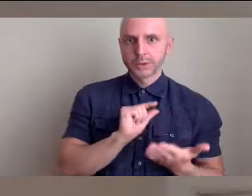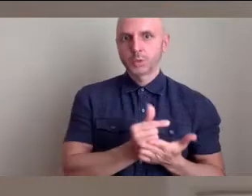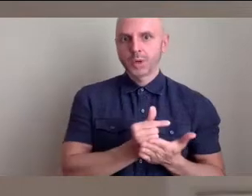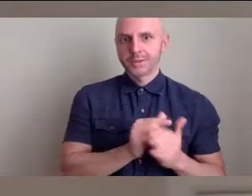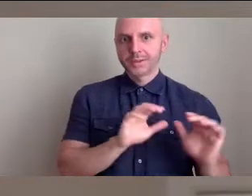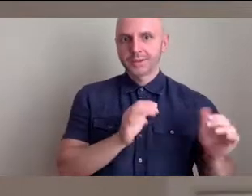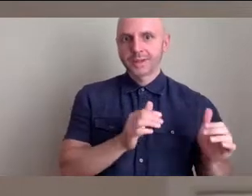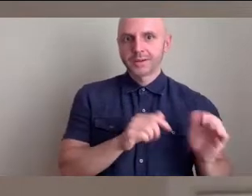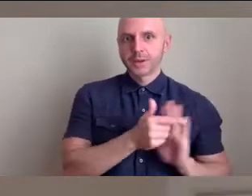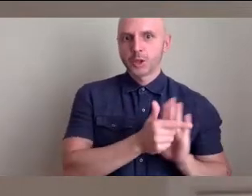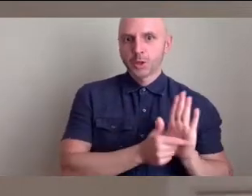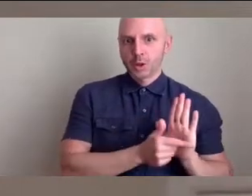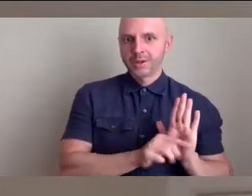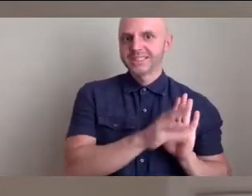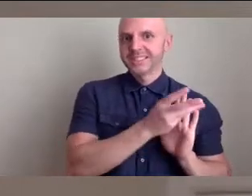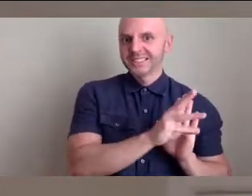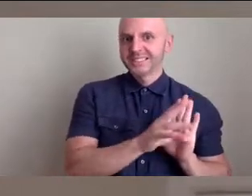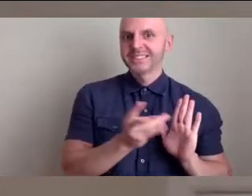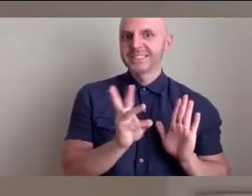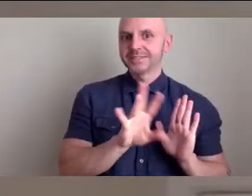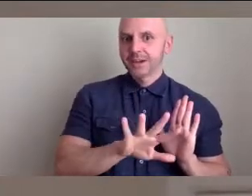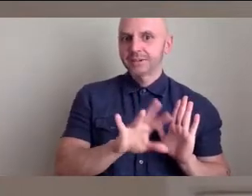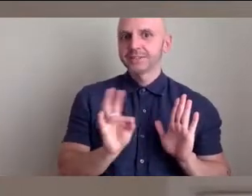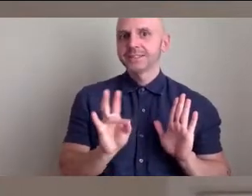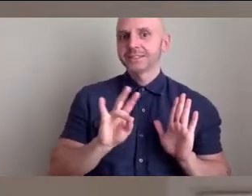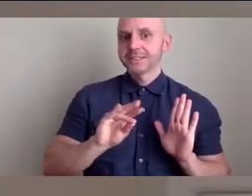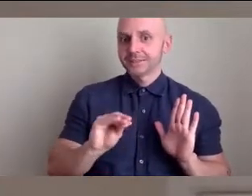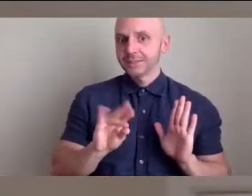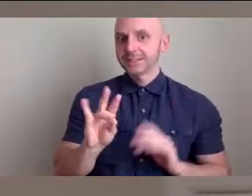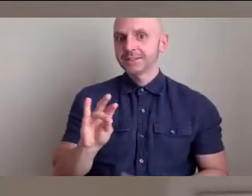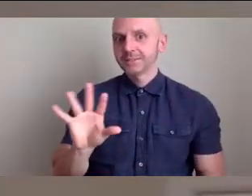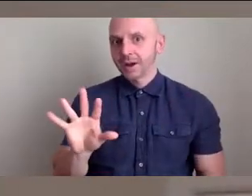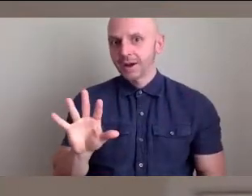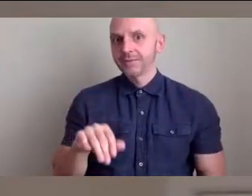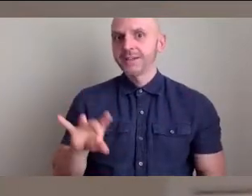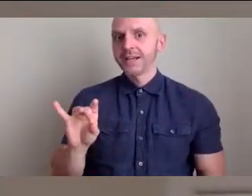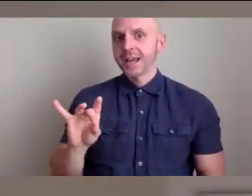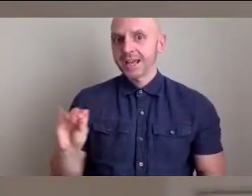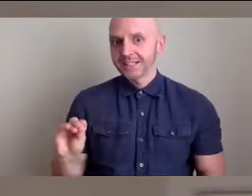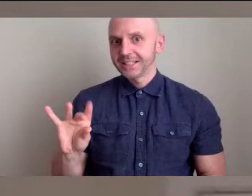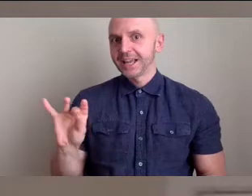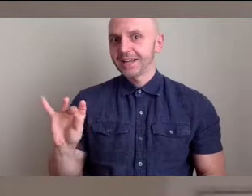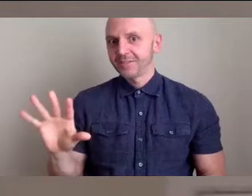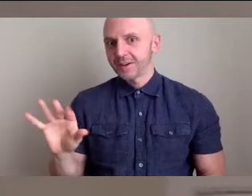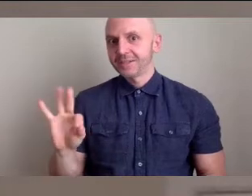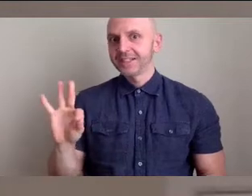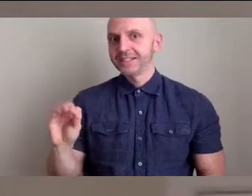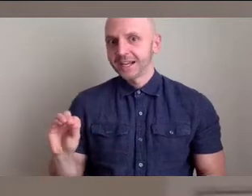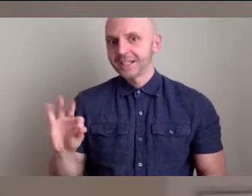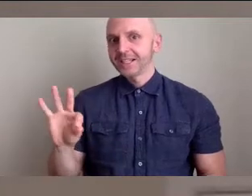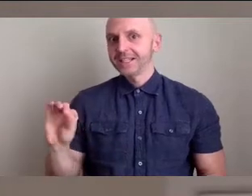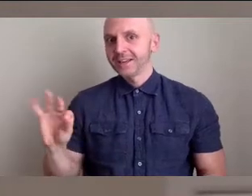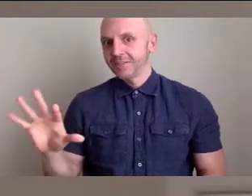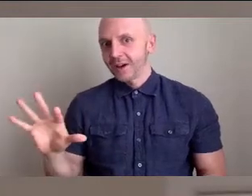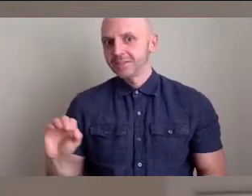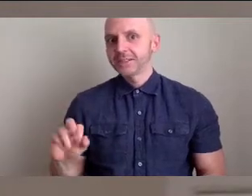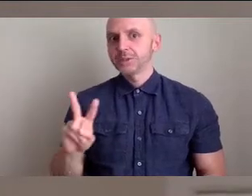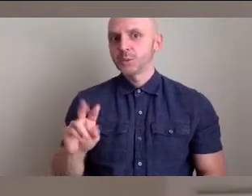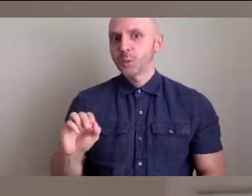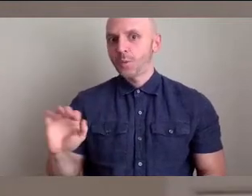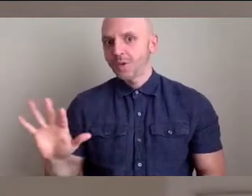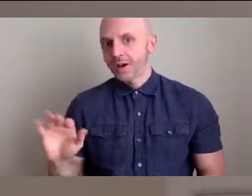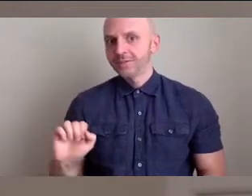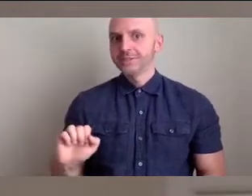from Law 60, 65, 70, 75, 80, 85, 90, 95, 2000,